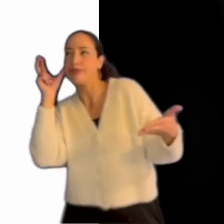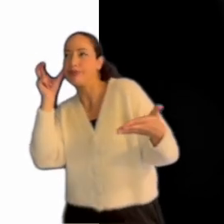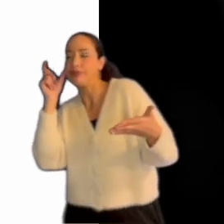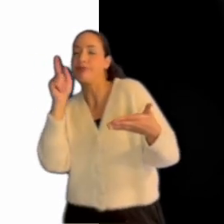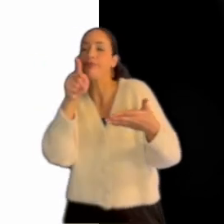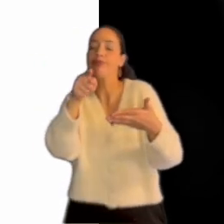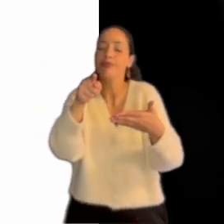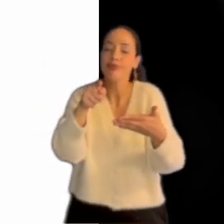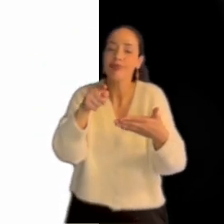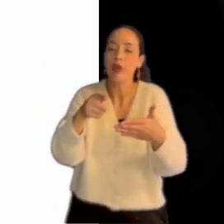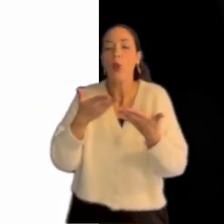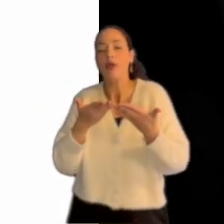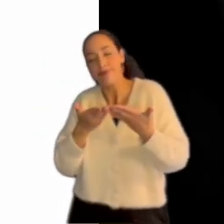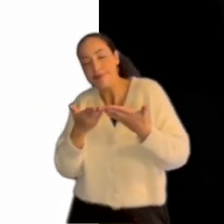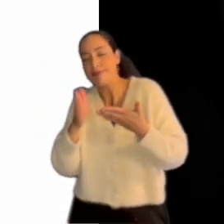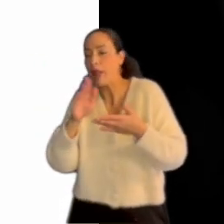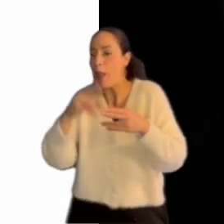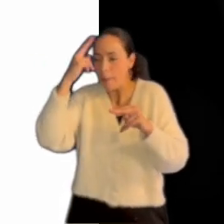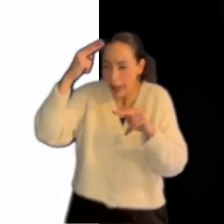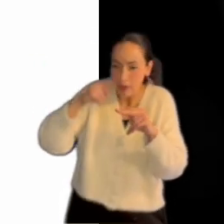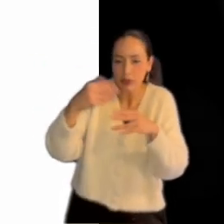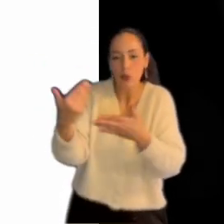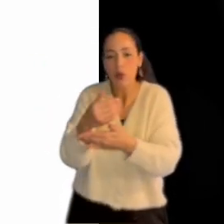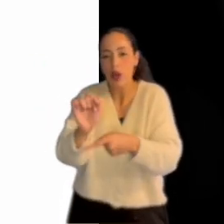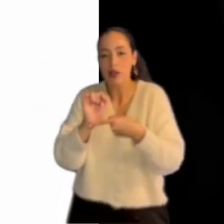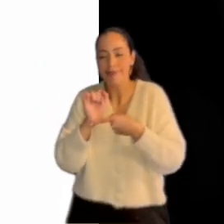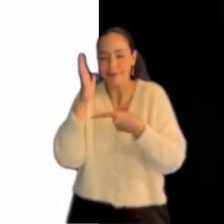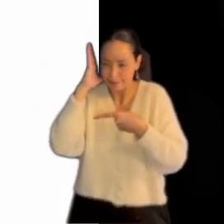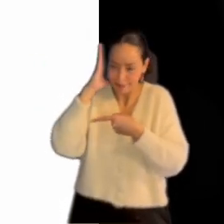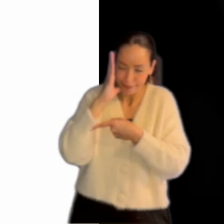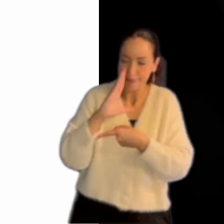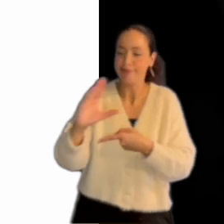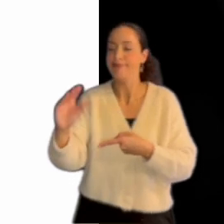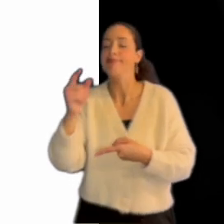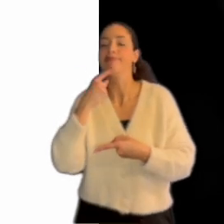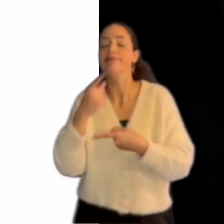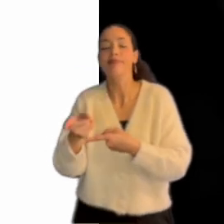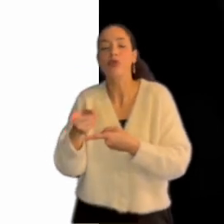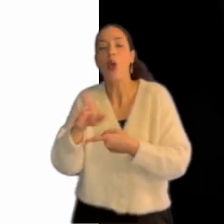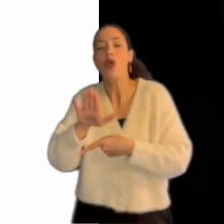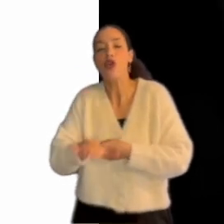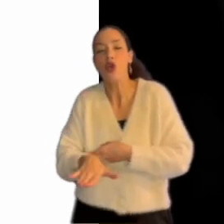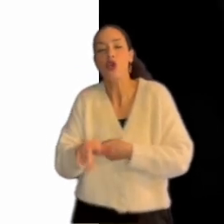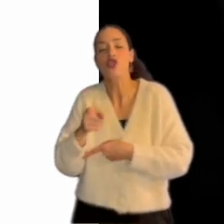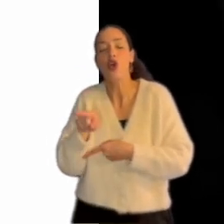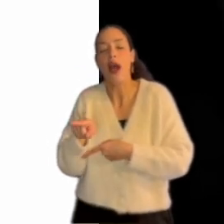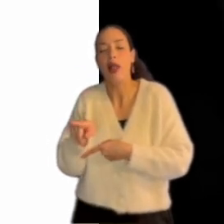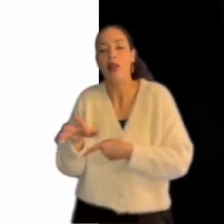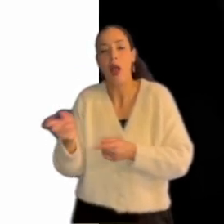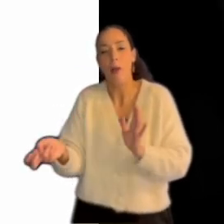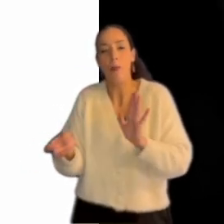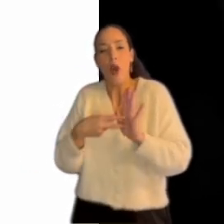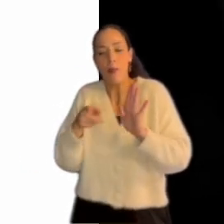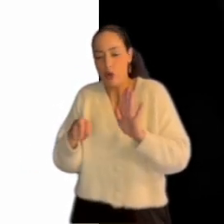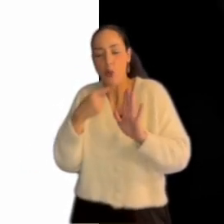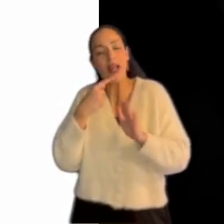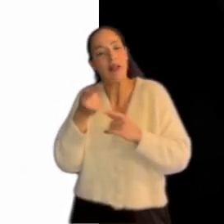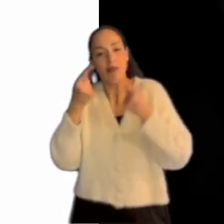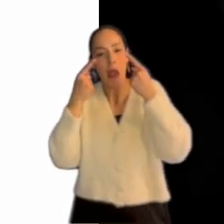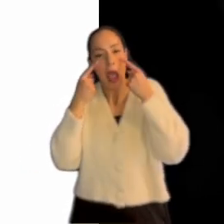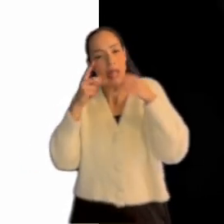or guardian, this is to inform you that your child's appointment with the ophthalmology orthoptist team on Wednesday 15th of